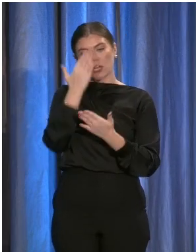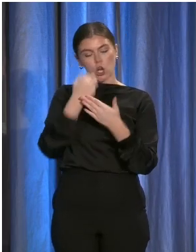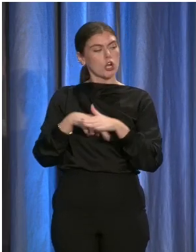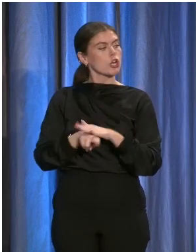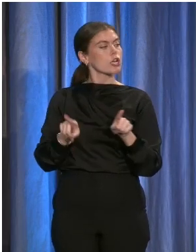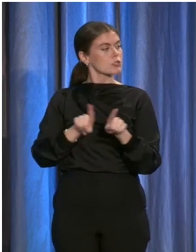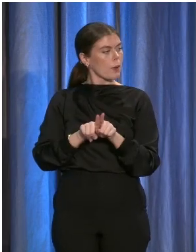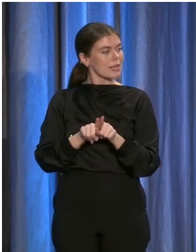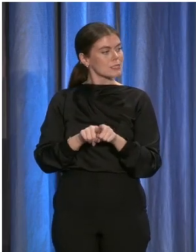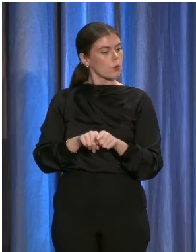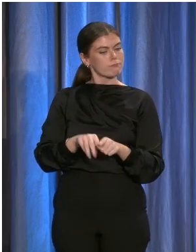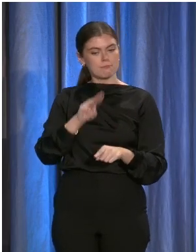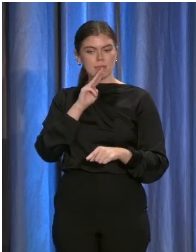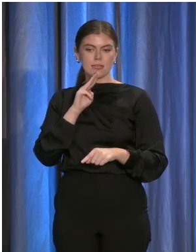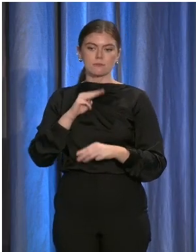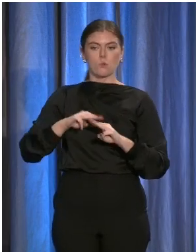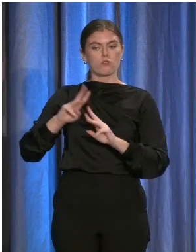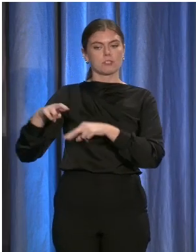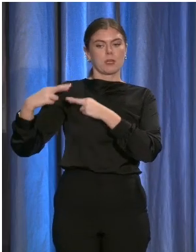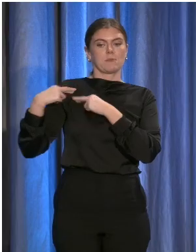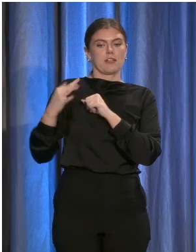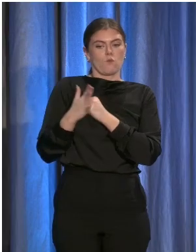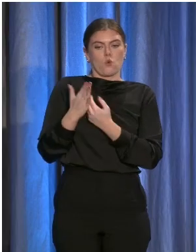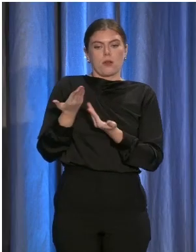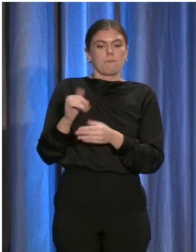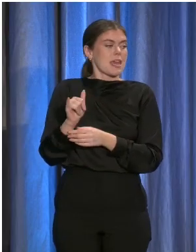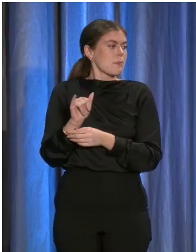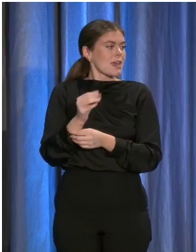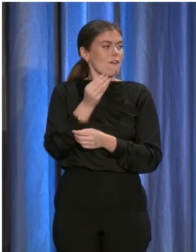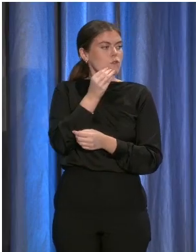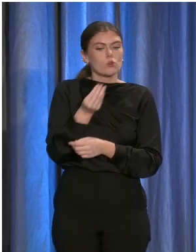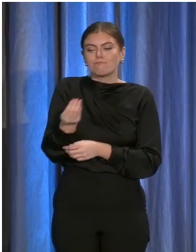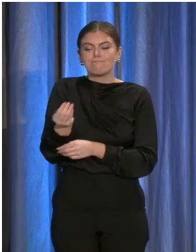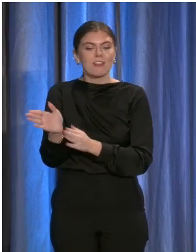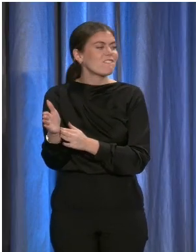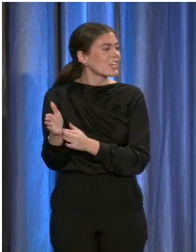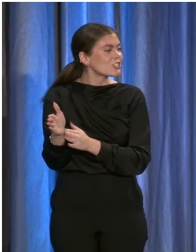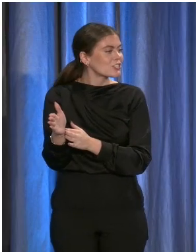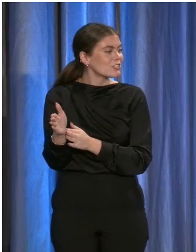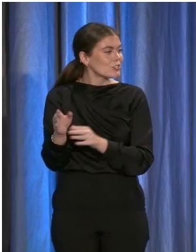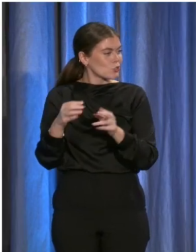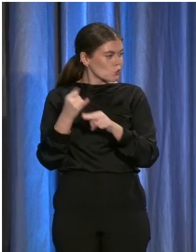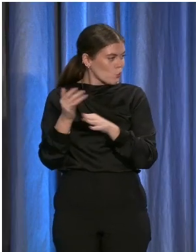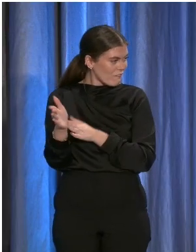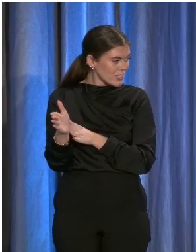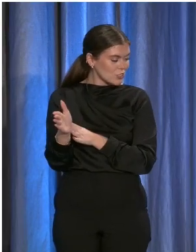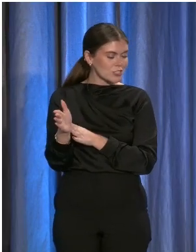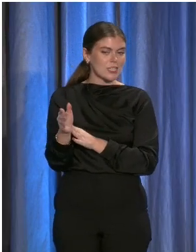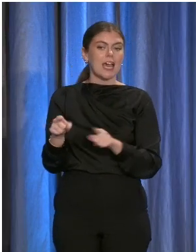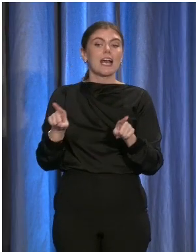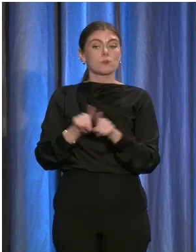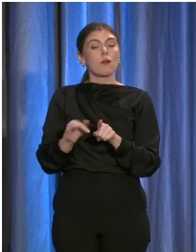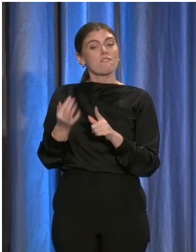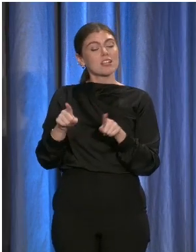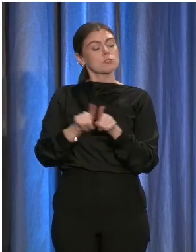taking more responsibility for things like feeding the school goldfish. We also found, of course, that